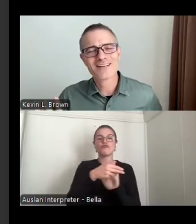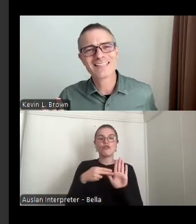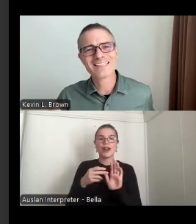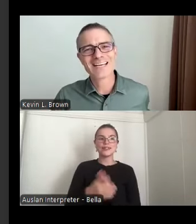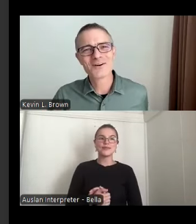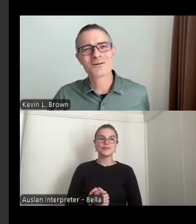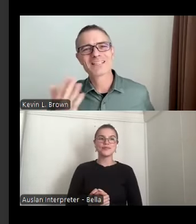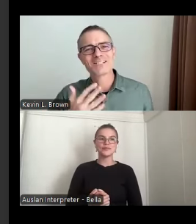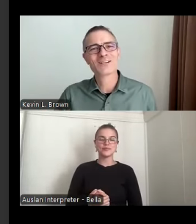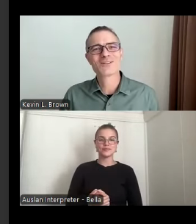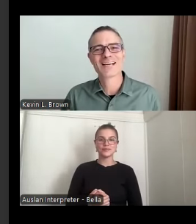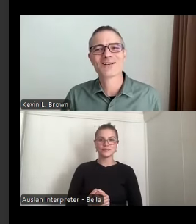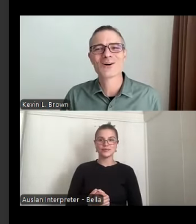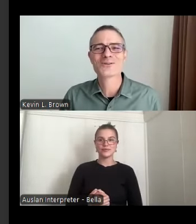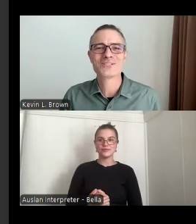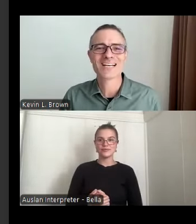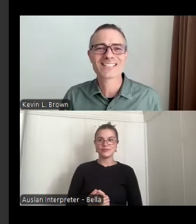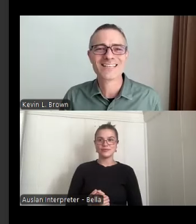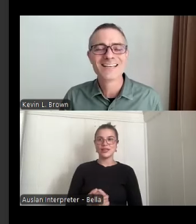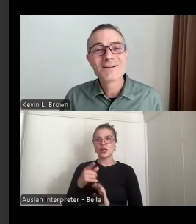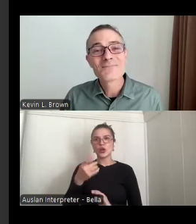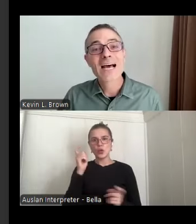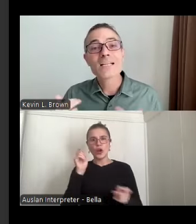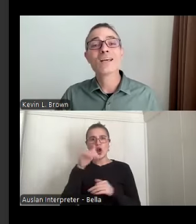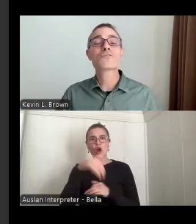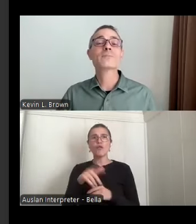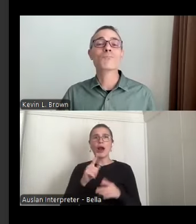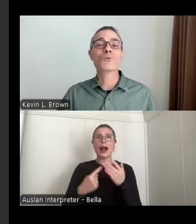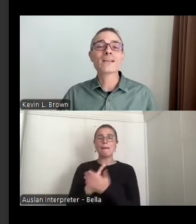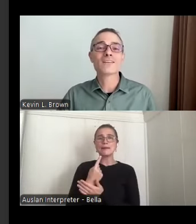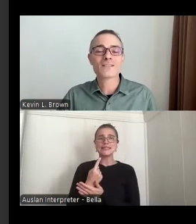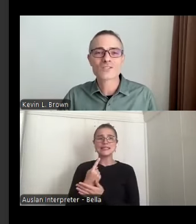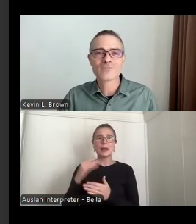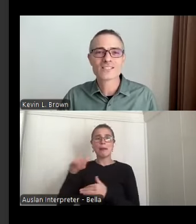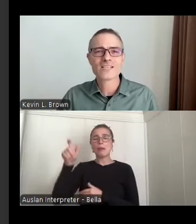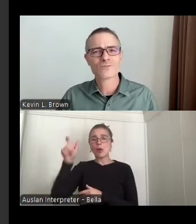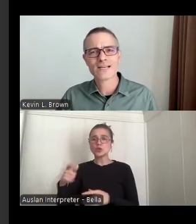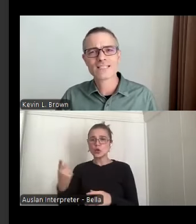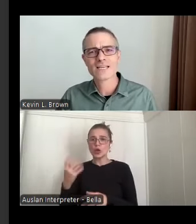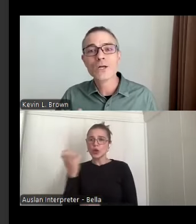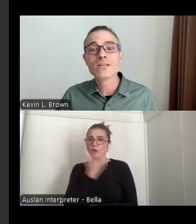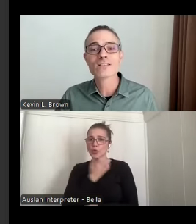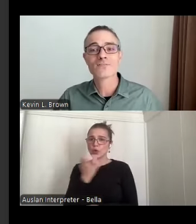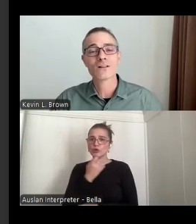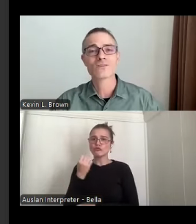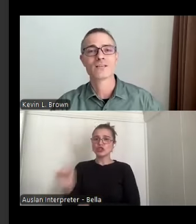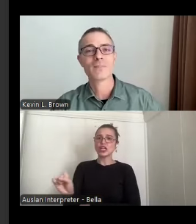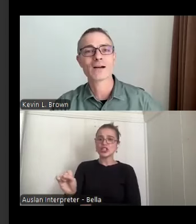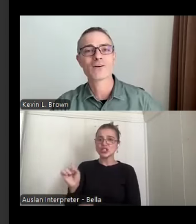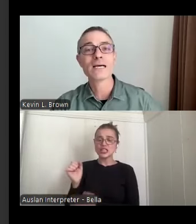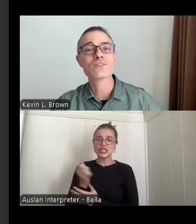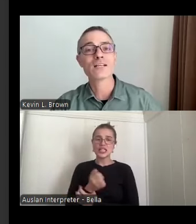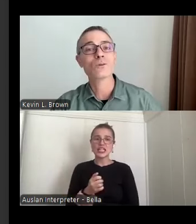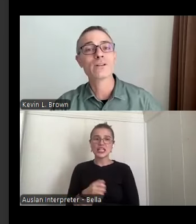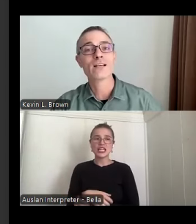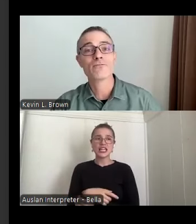nonprofit in Kenya, what about that leader that got the harsh rejection? How did they go from the brink of insolvency to raising millions of dollars in a matter